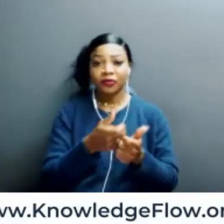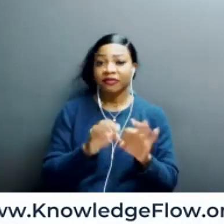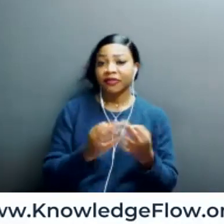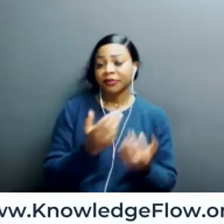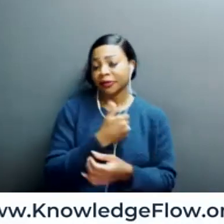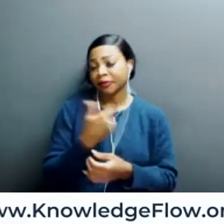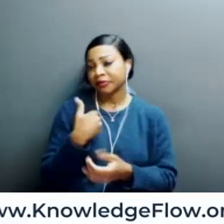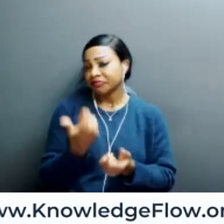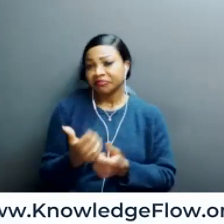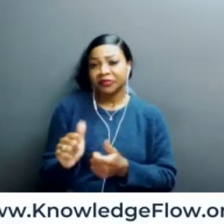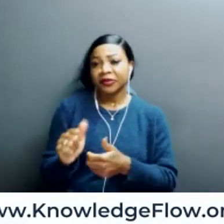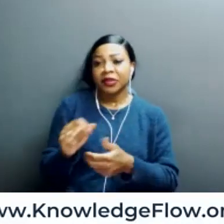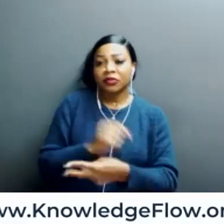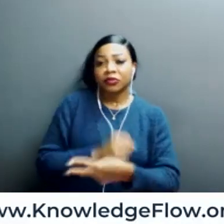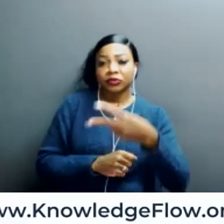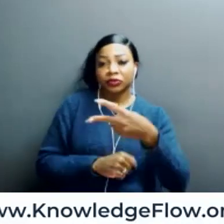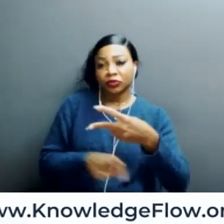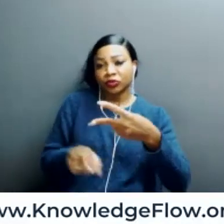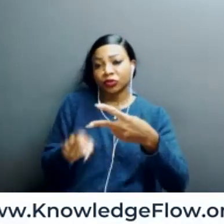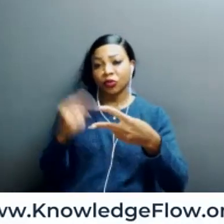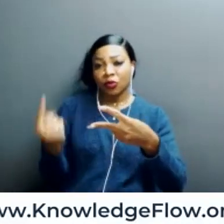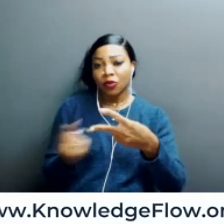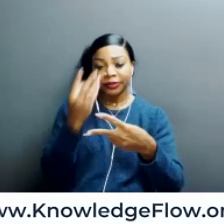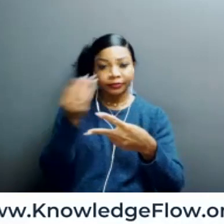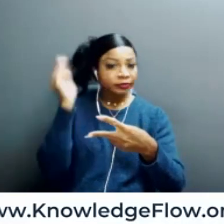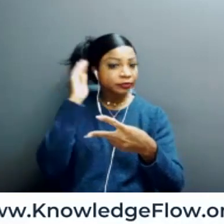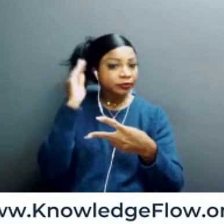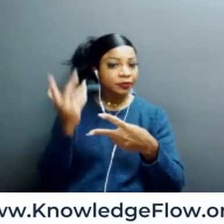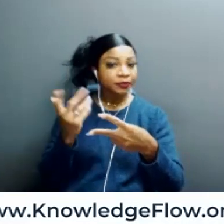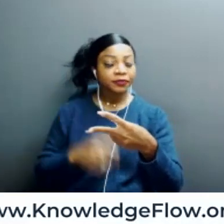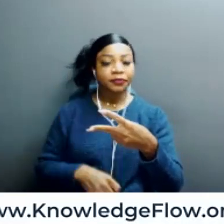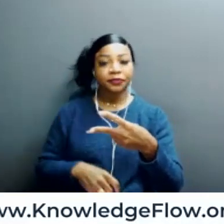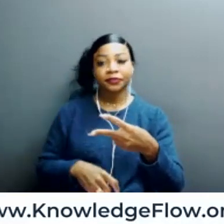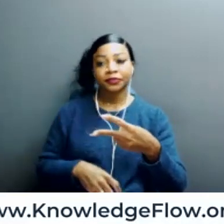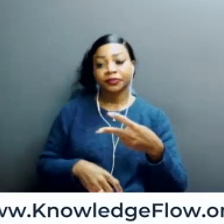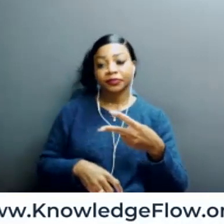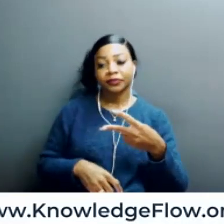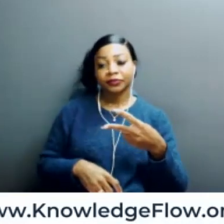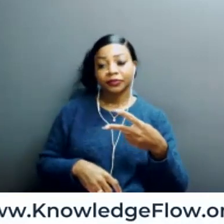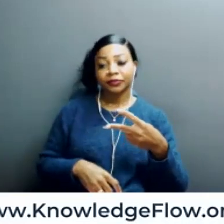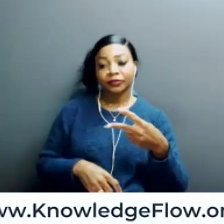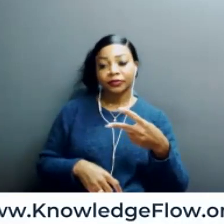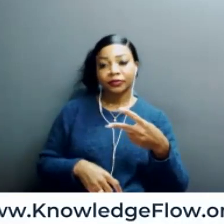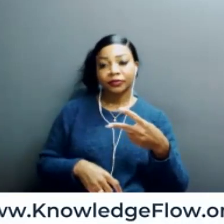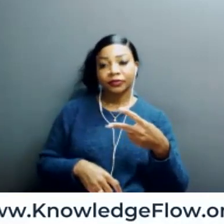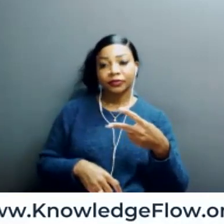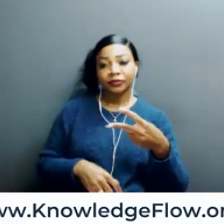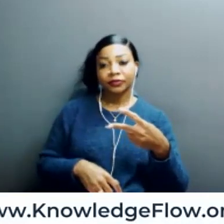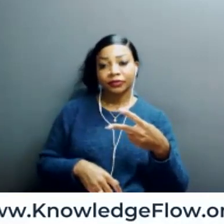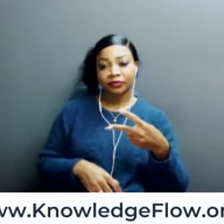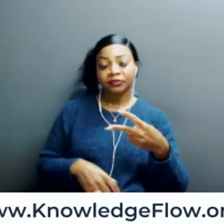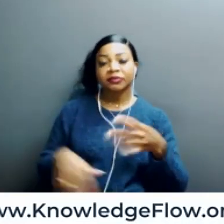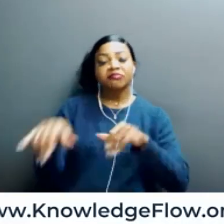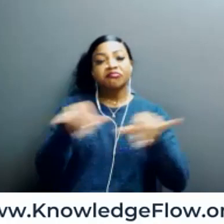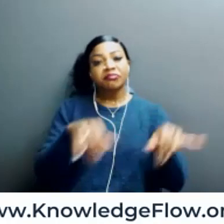what are the top few things they should always keep in mind yeah um it is very common for